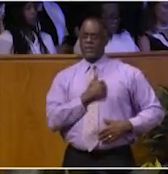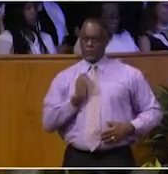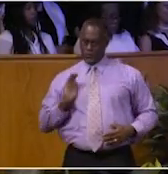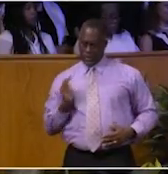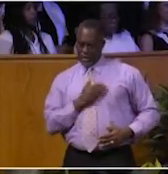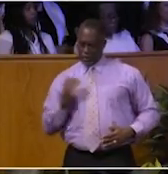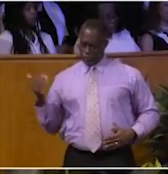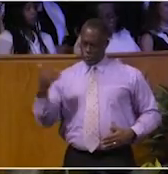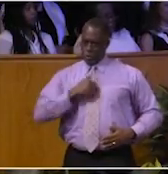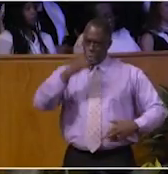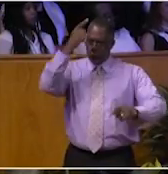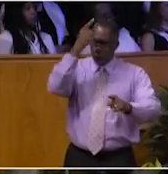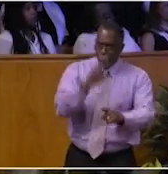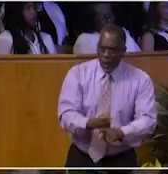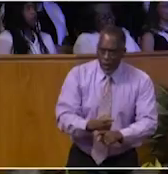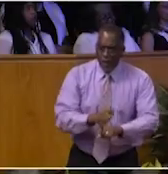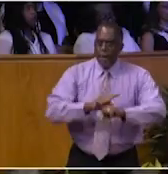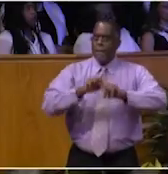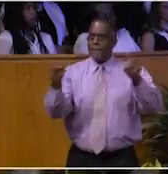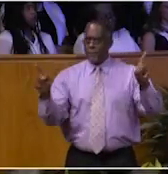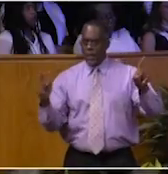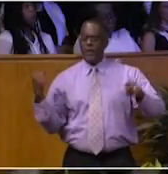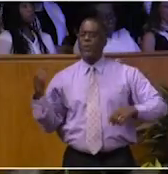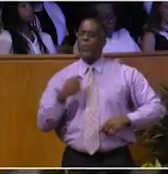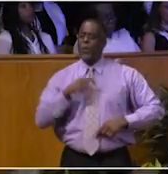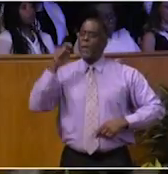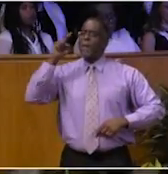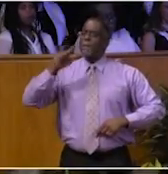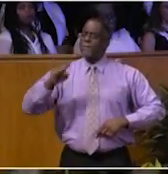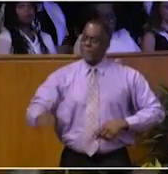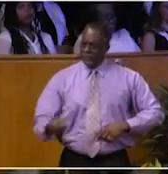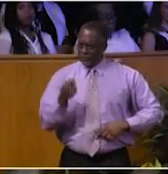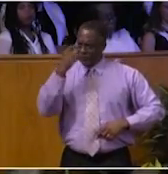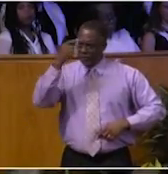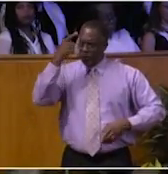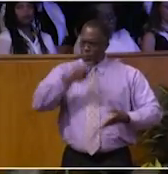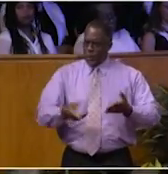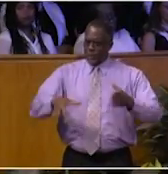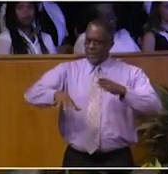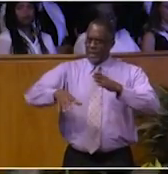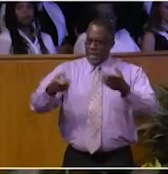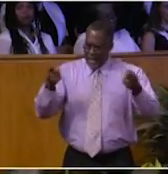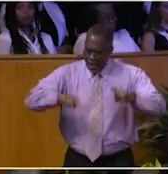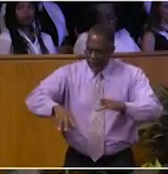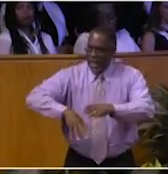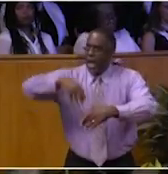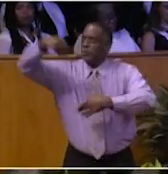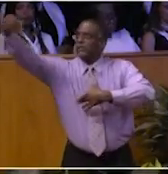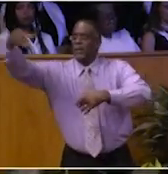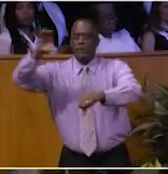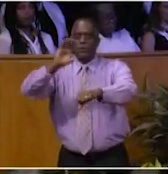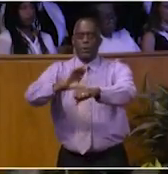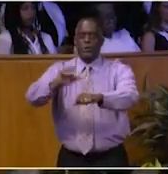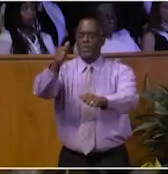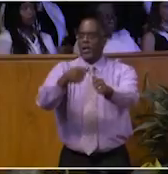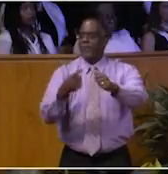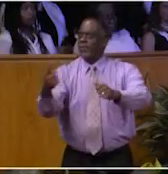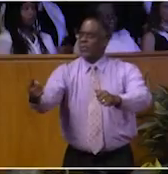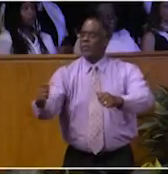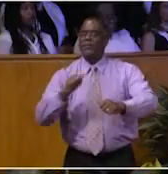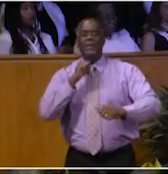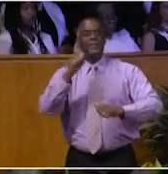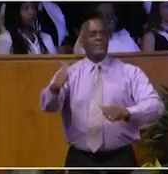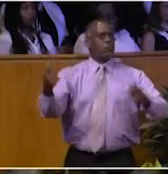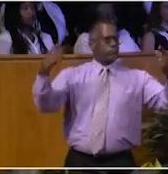we've got to worry about what's happening outside these walls, because everybody ain't having a good time